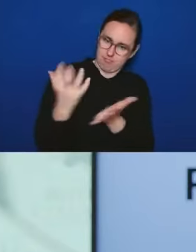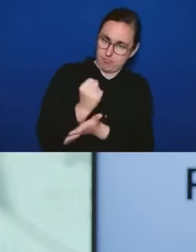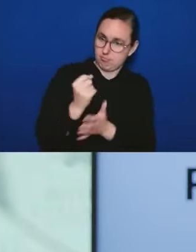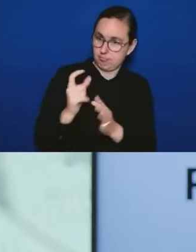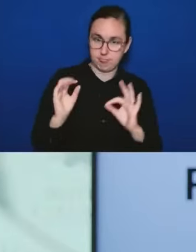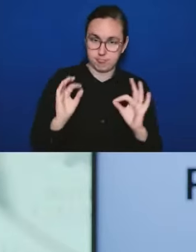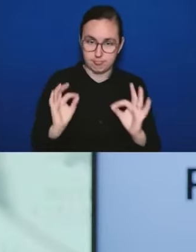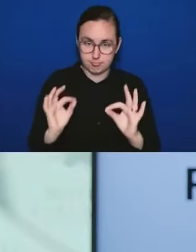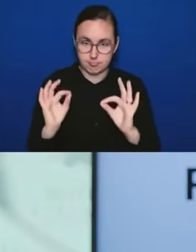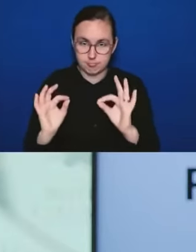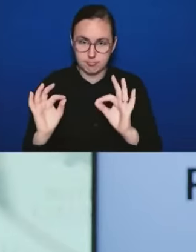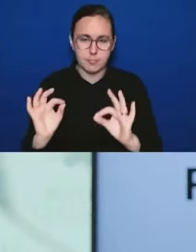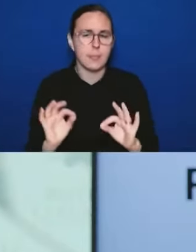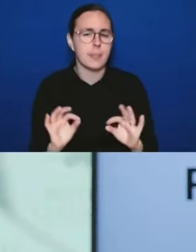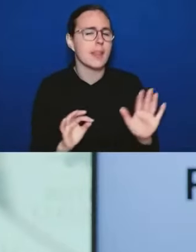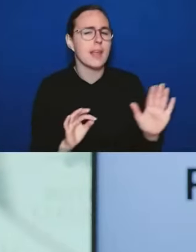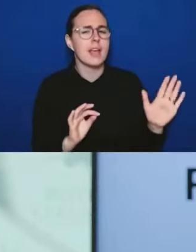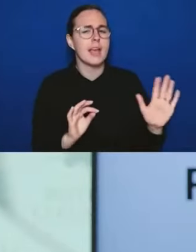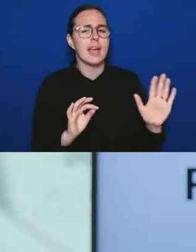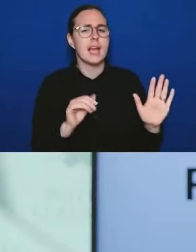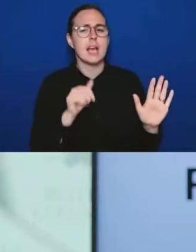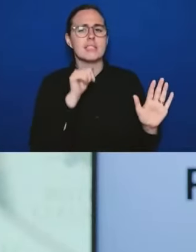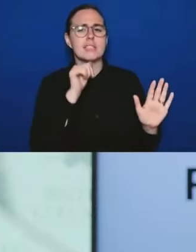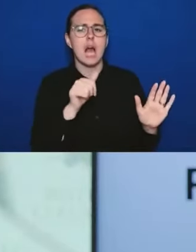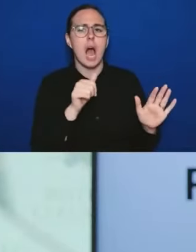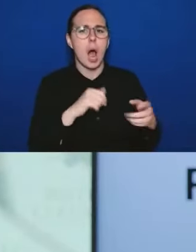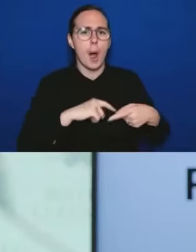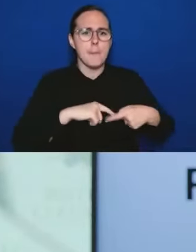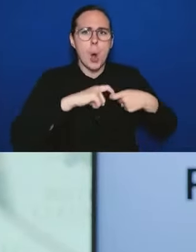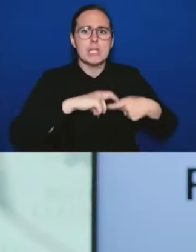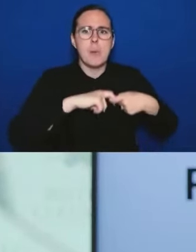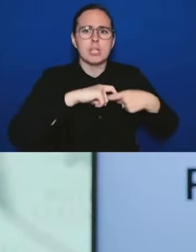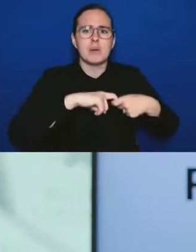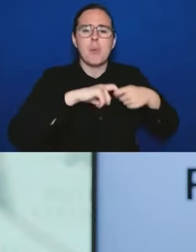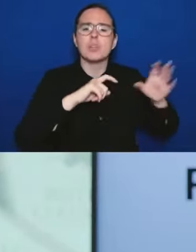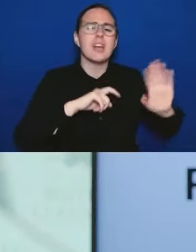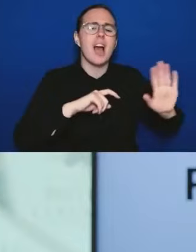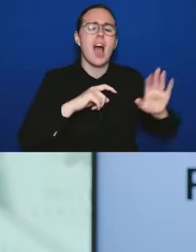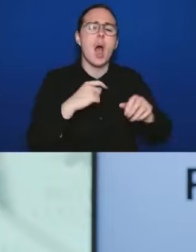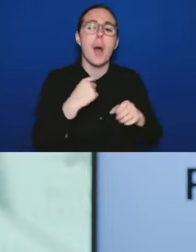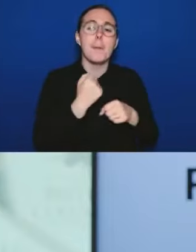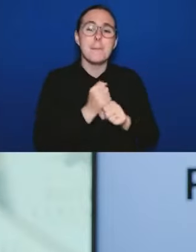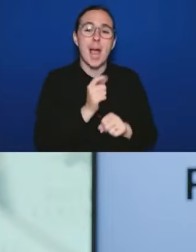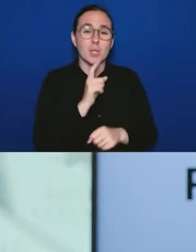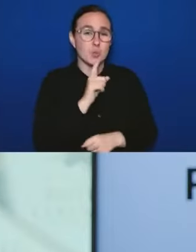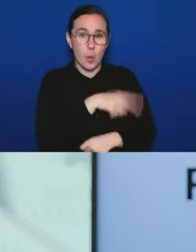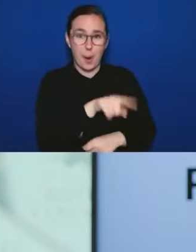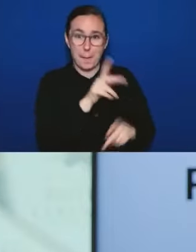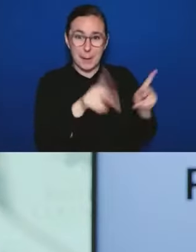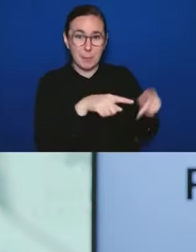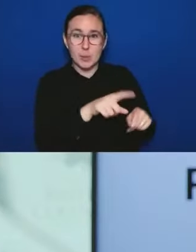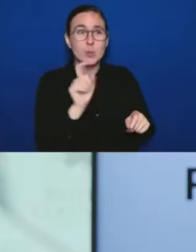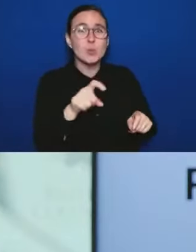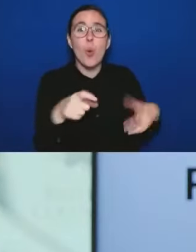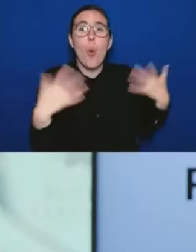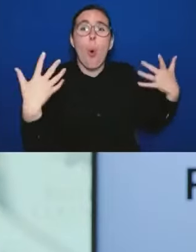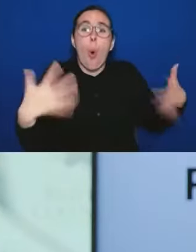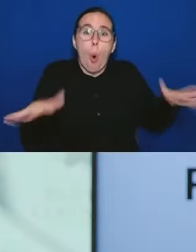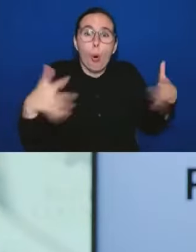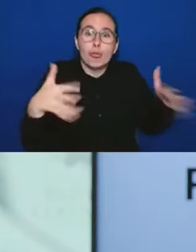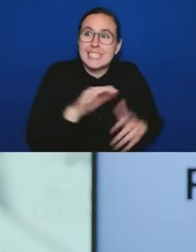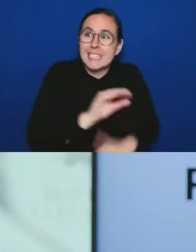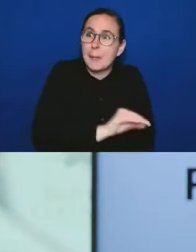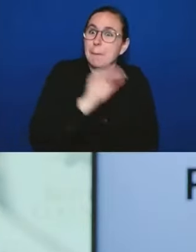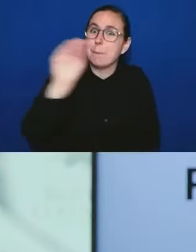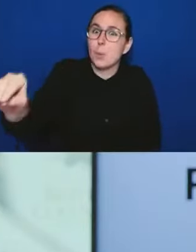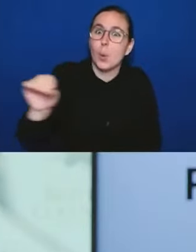of decanting, it's a question of ensuring that people who should be in long-term care get to long-term care, so that those based in the hospital can also be there